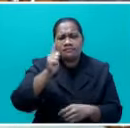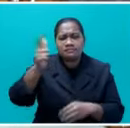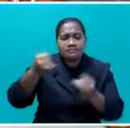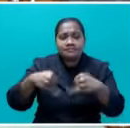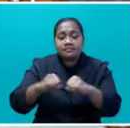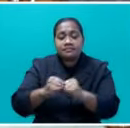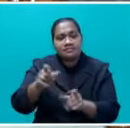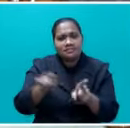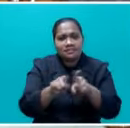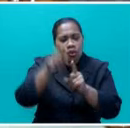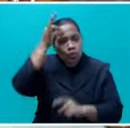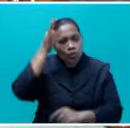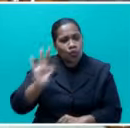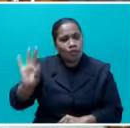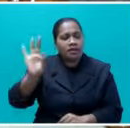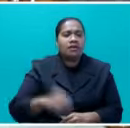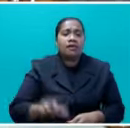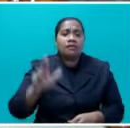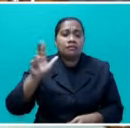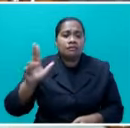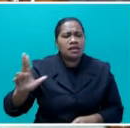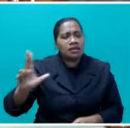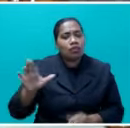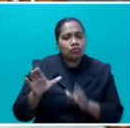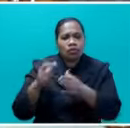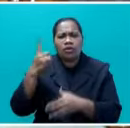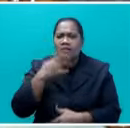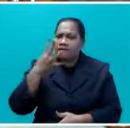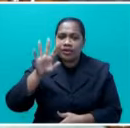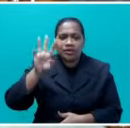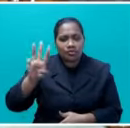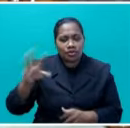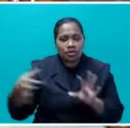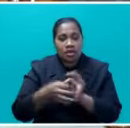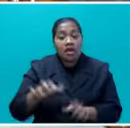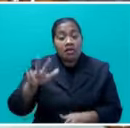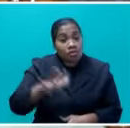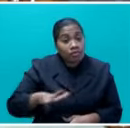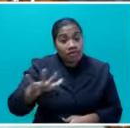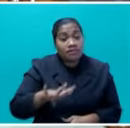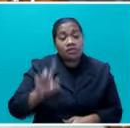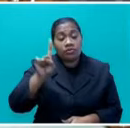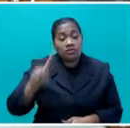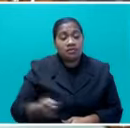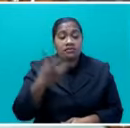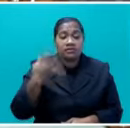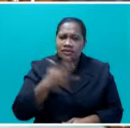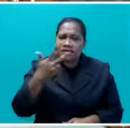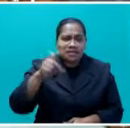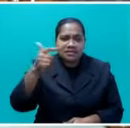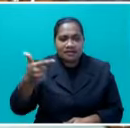57 connections, Lau Group with 143 connections, and Lomai Viti with 1,487 connections, to name a